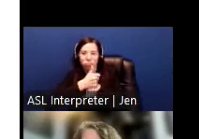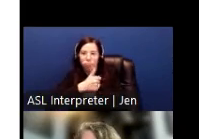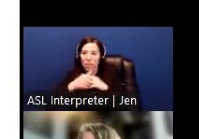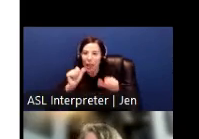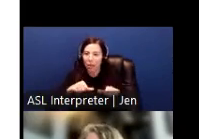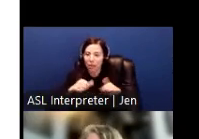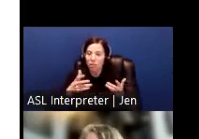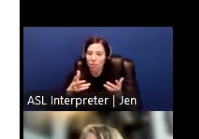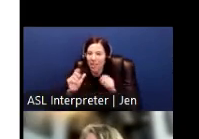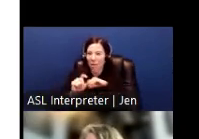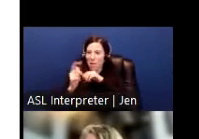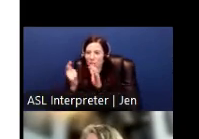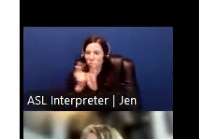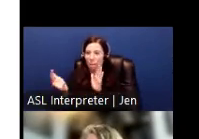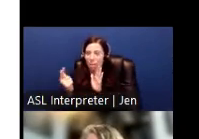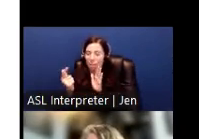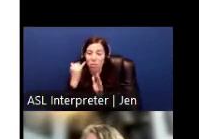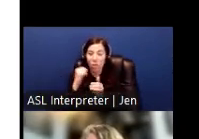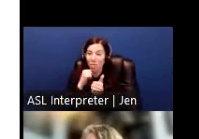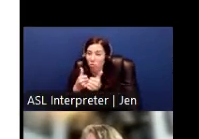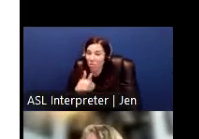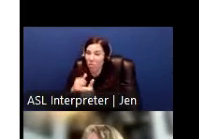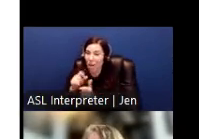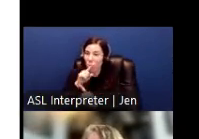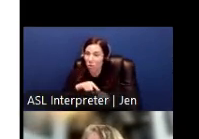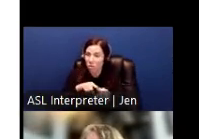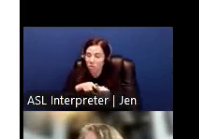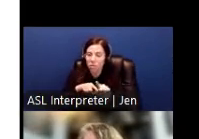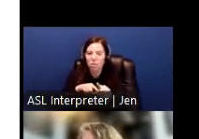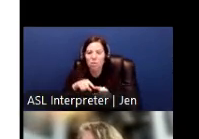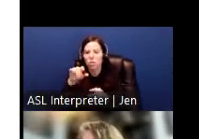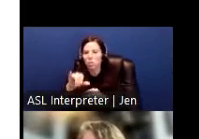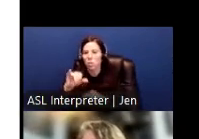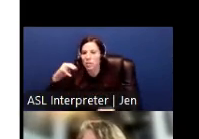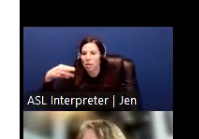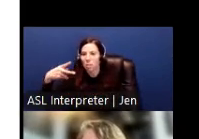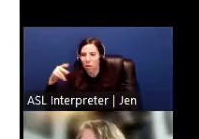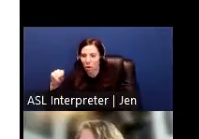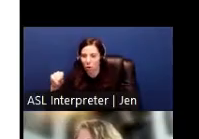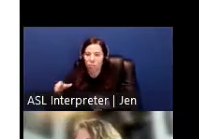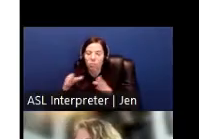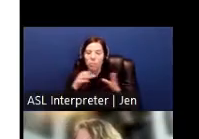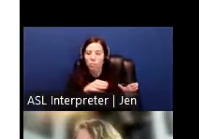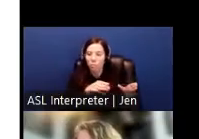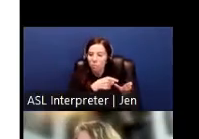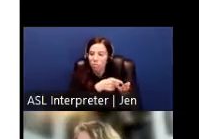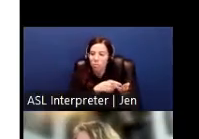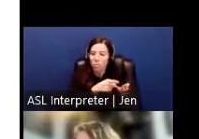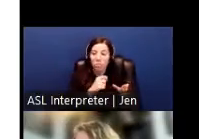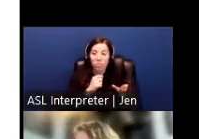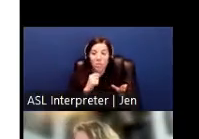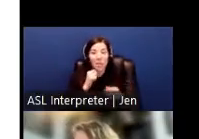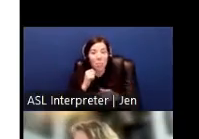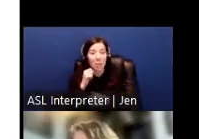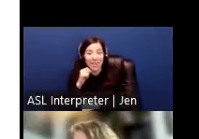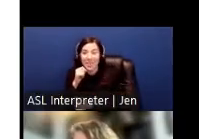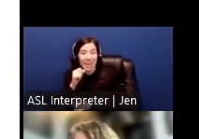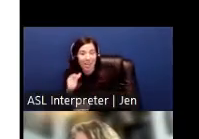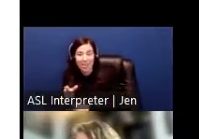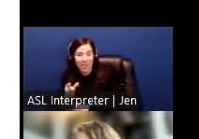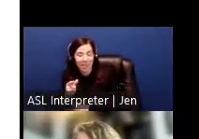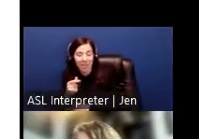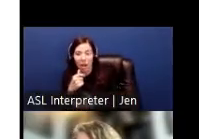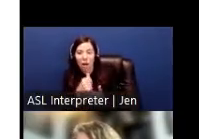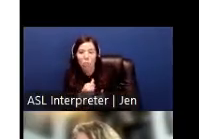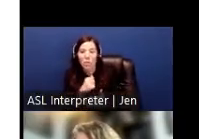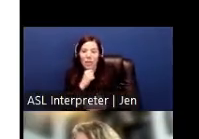follow the failure to follow orders. So that's what a military protective order does. What it doesn't do is provide the civilian